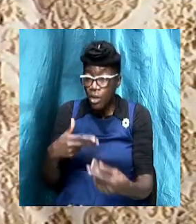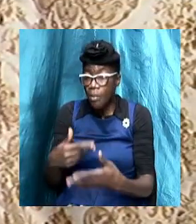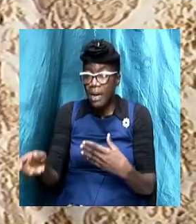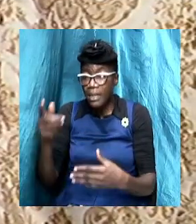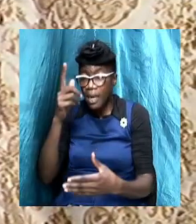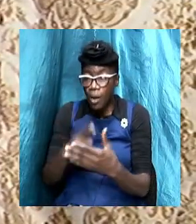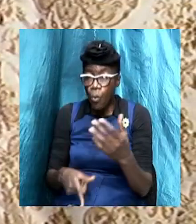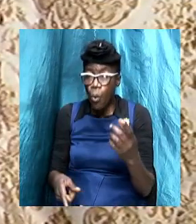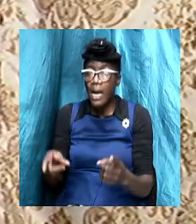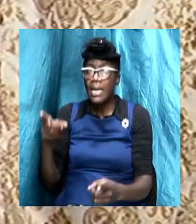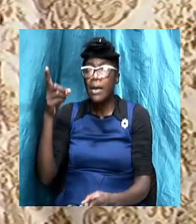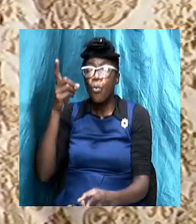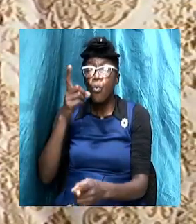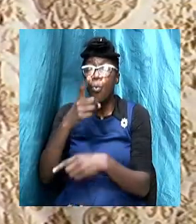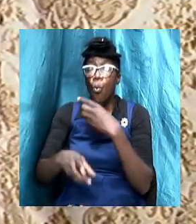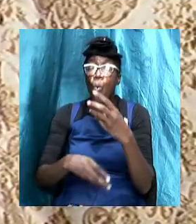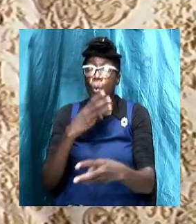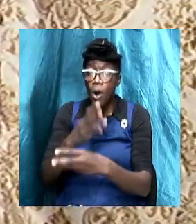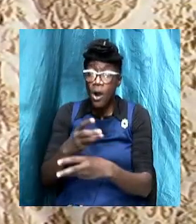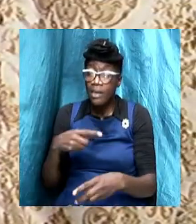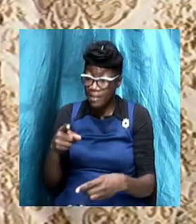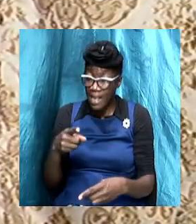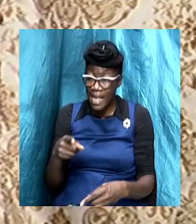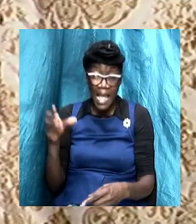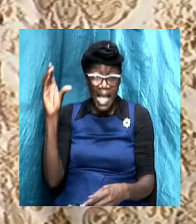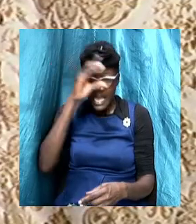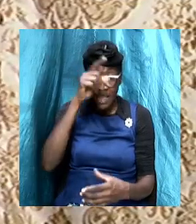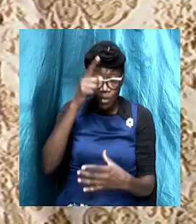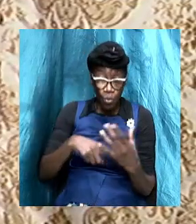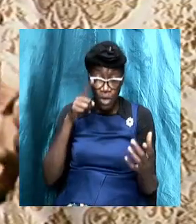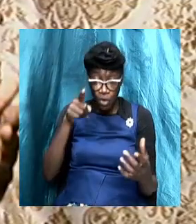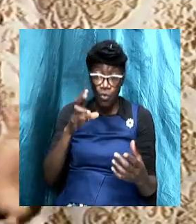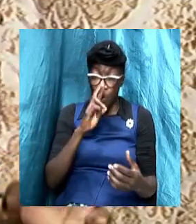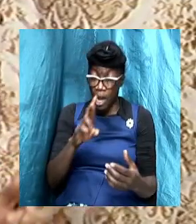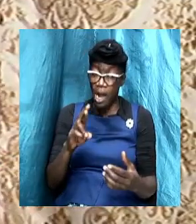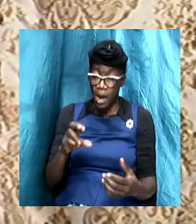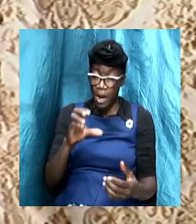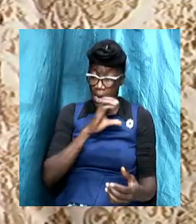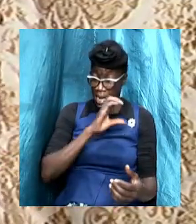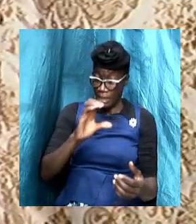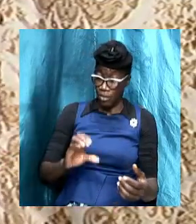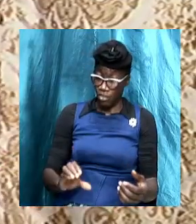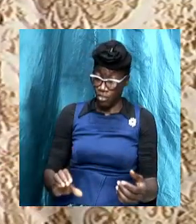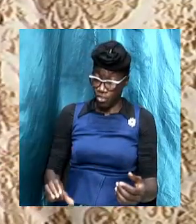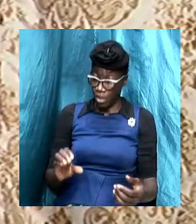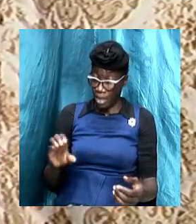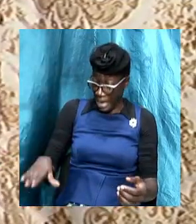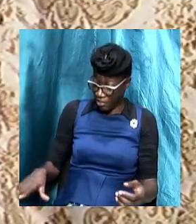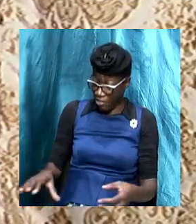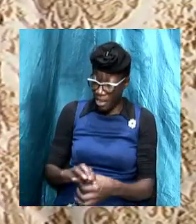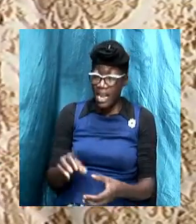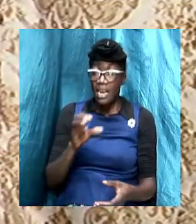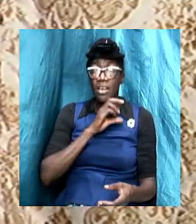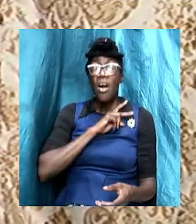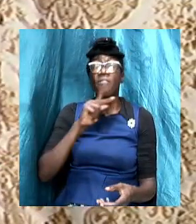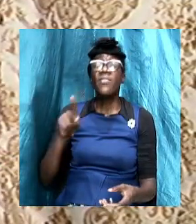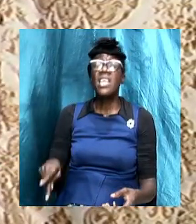book. Because guess what? You are a child of the King. So let's look at what God says about you. What does God say about